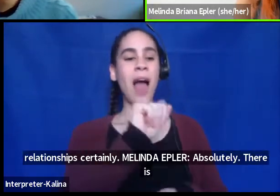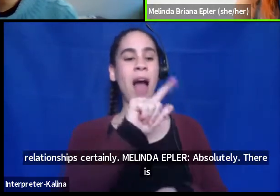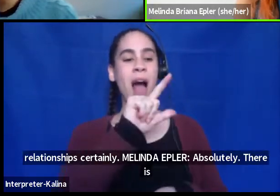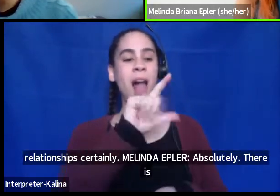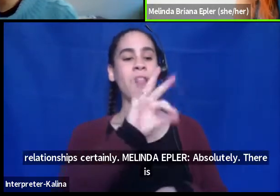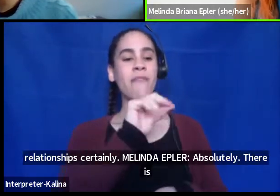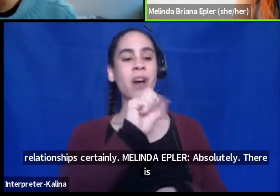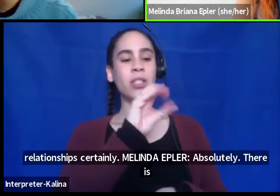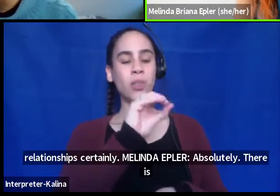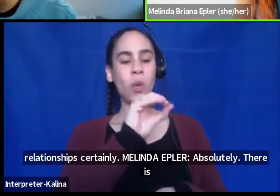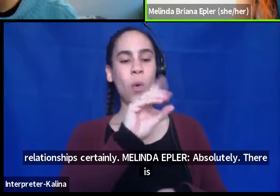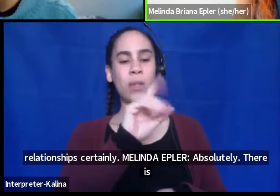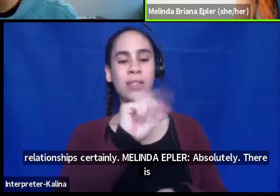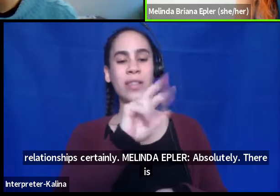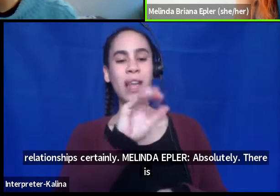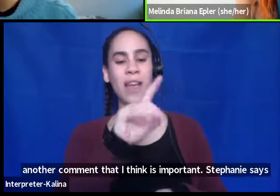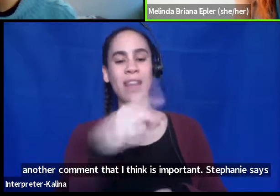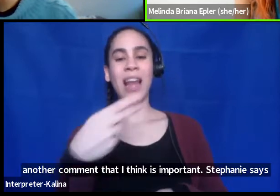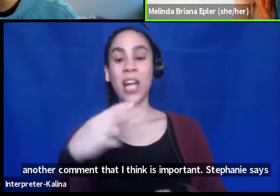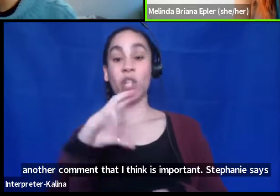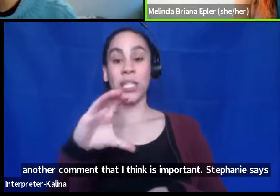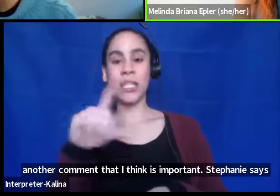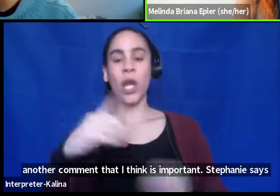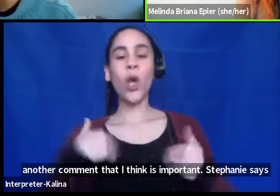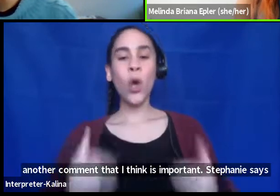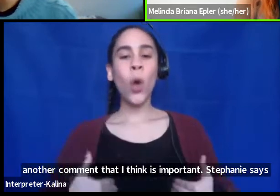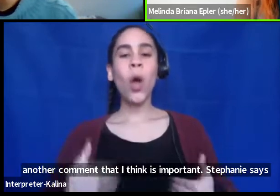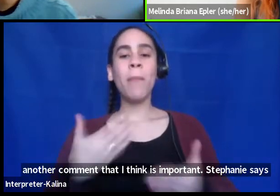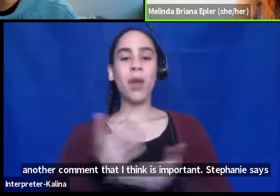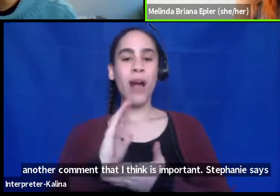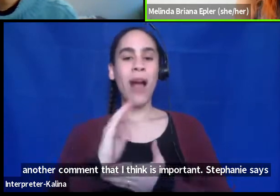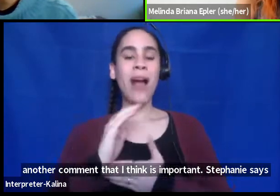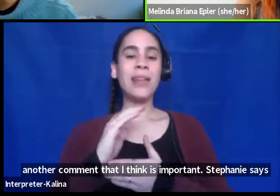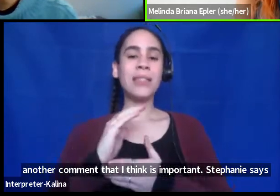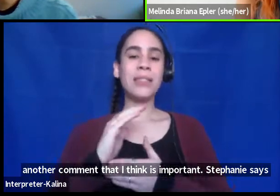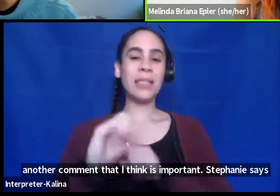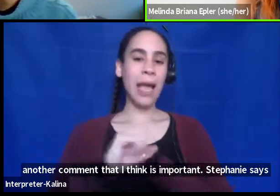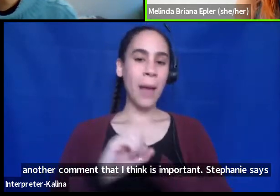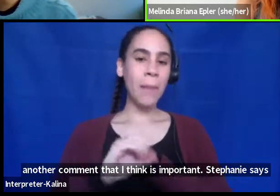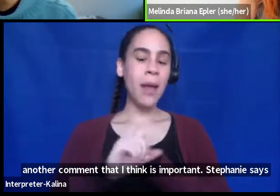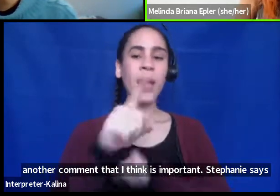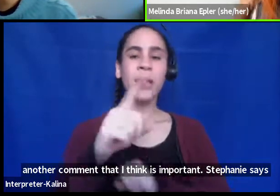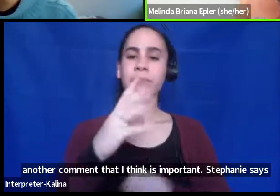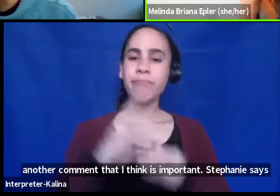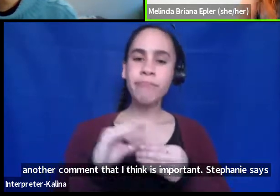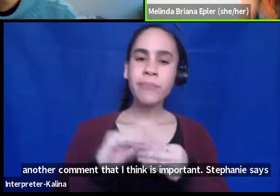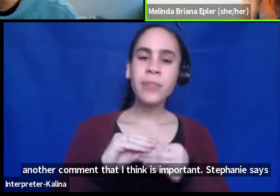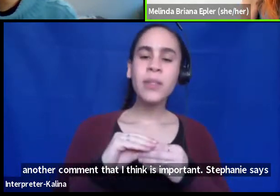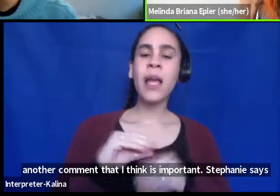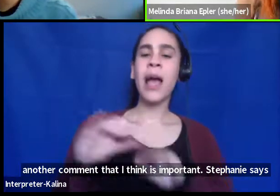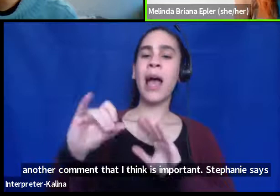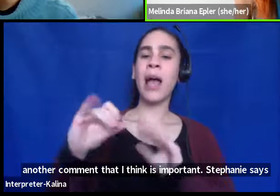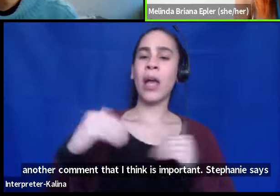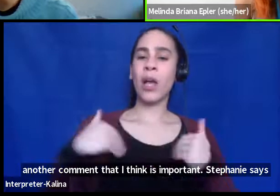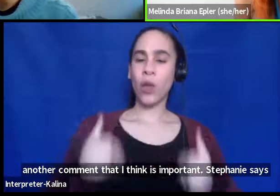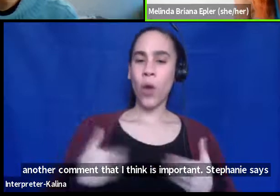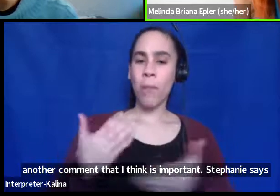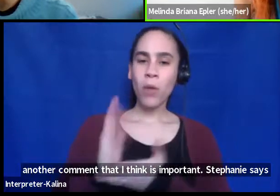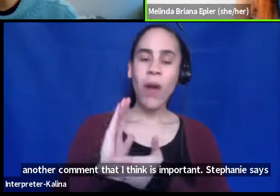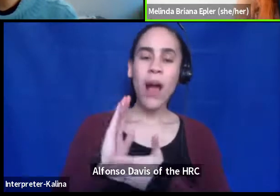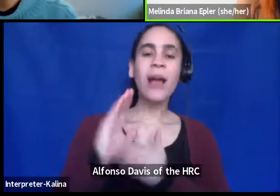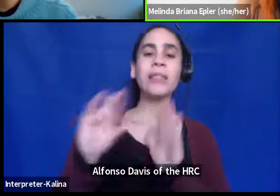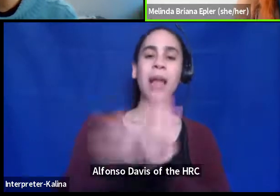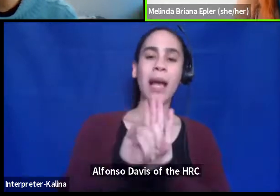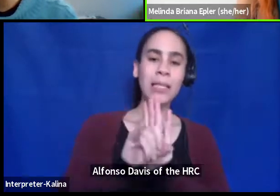HRC, the Human Rights Campaign, has talked about the hierarchy of identities and how it can change situations. And that also brings up intersectionality,